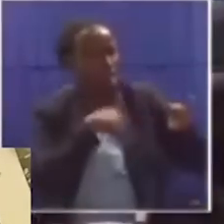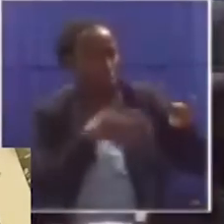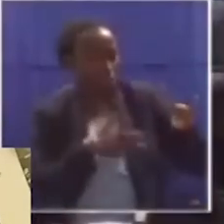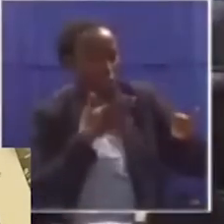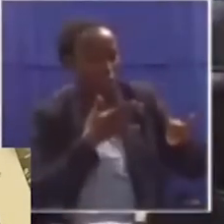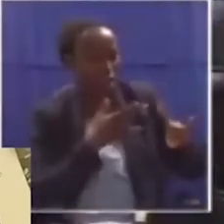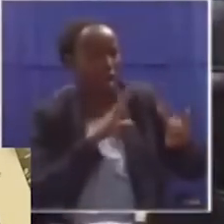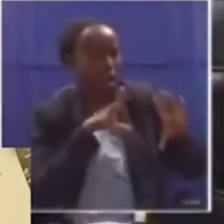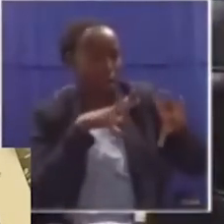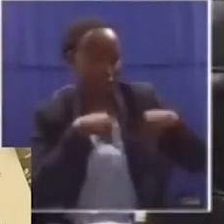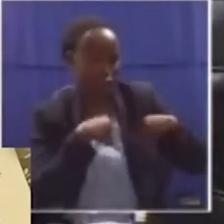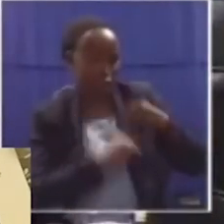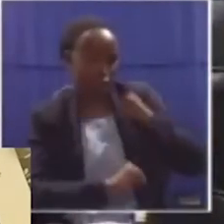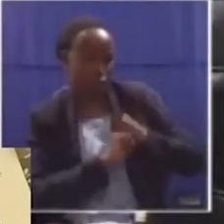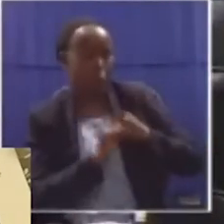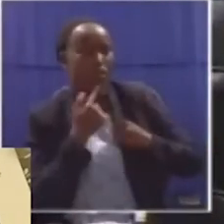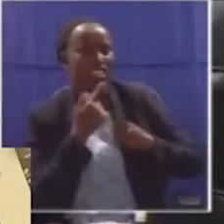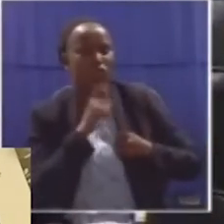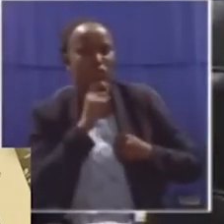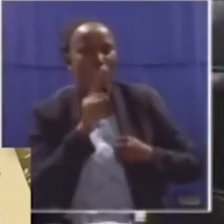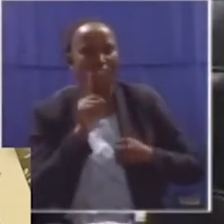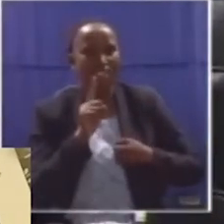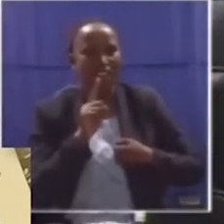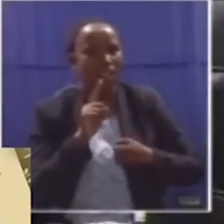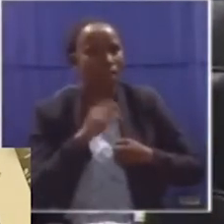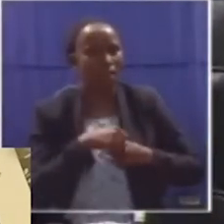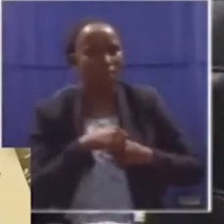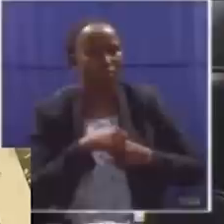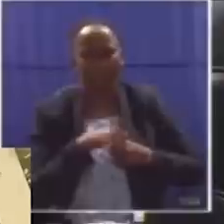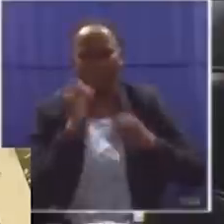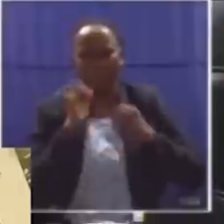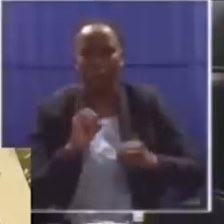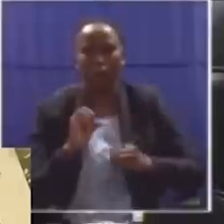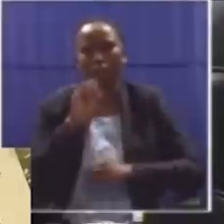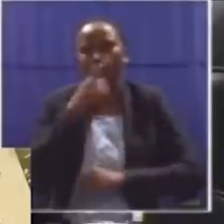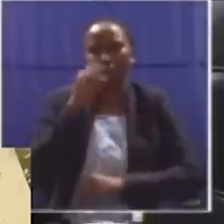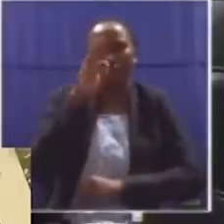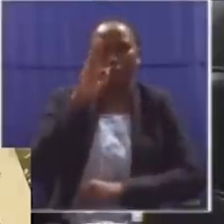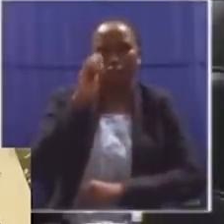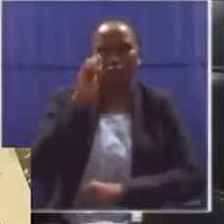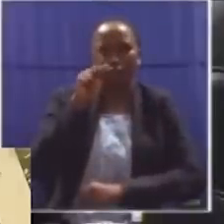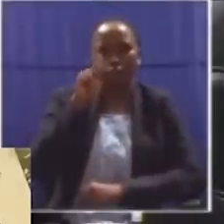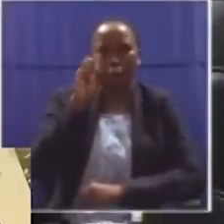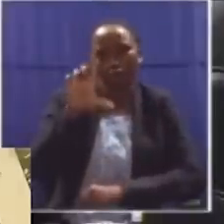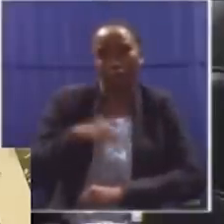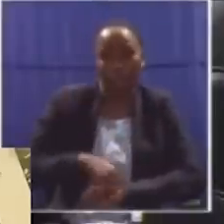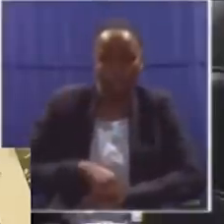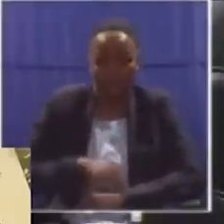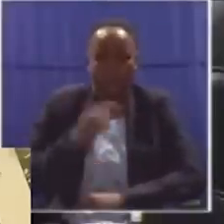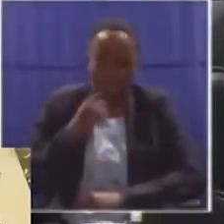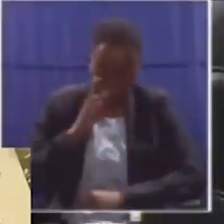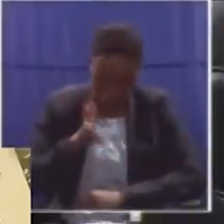focal. Because in my hometown, you know, focal means nothing. I will reiterate what I